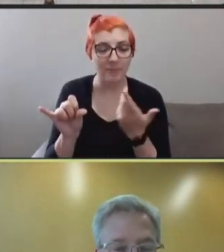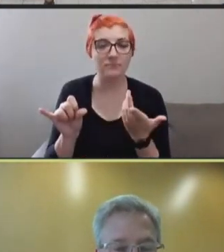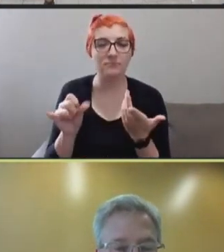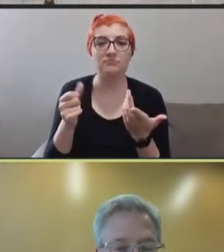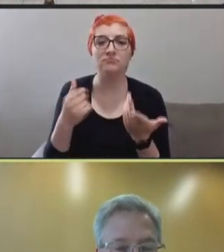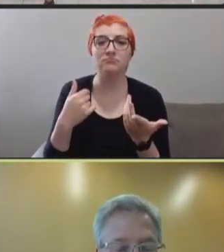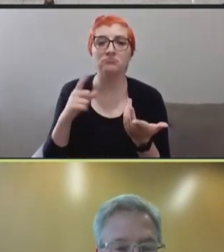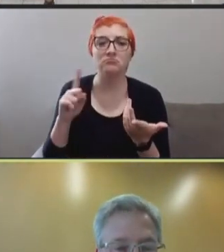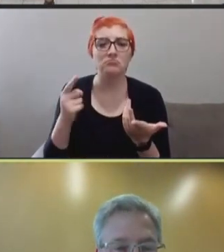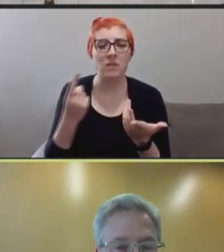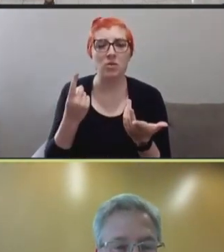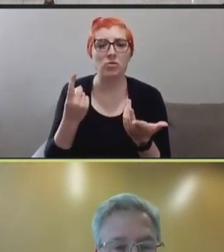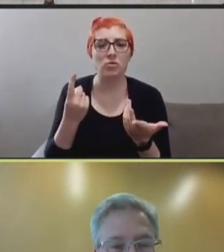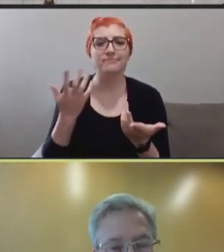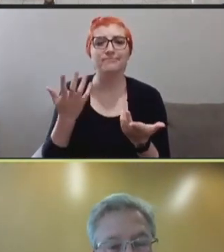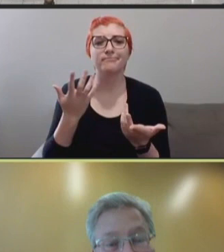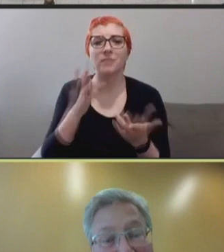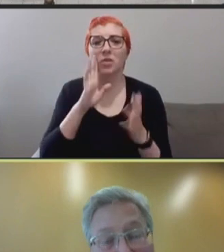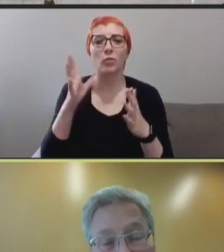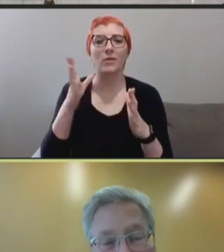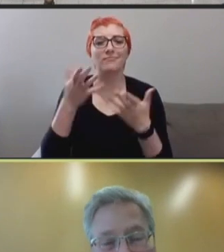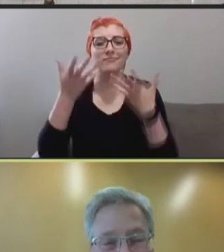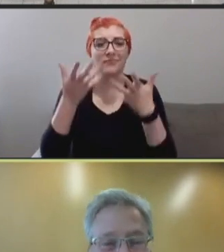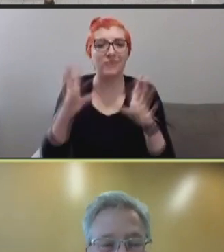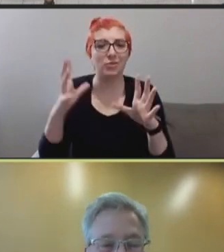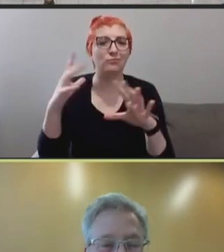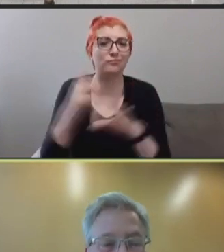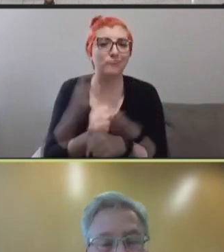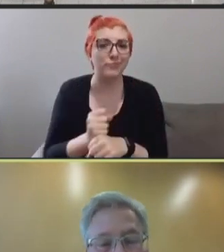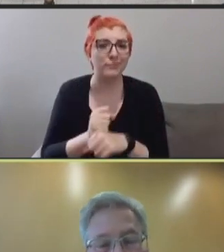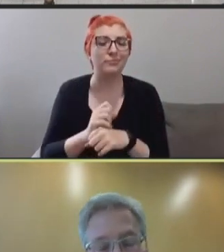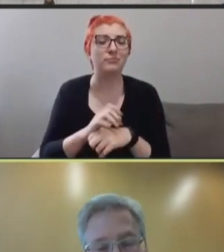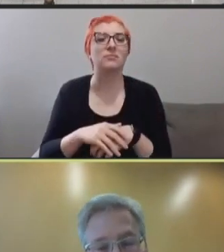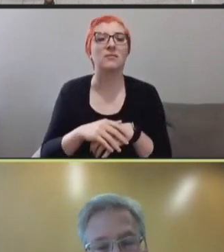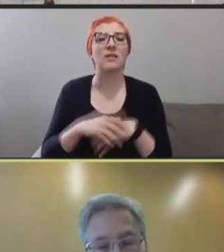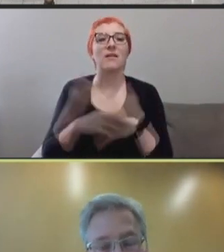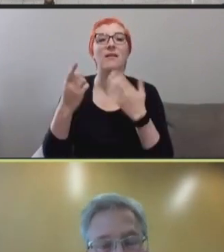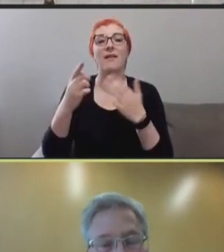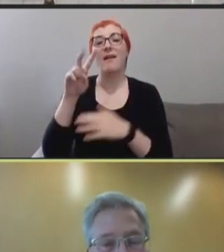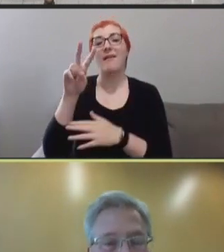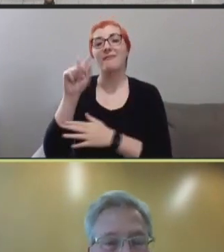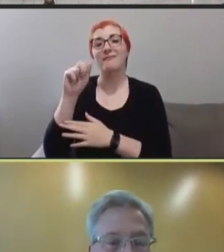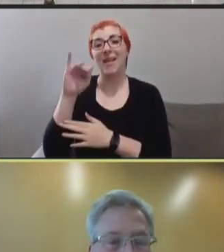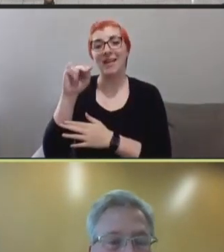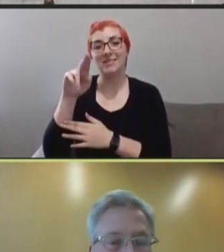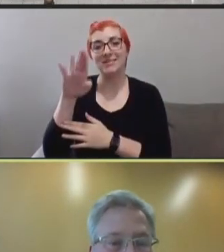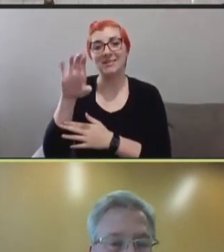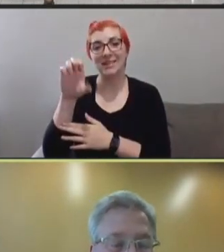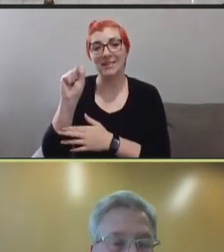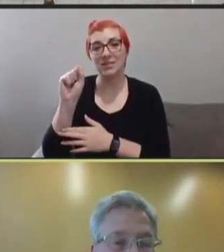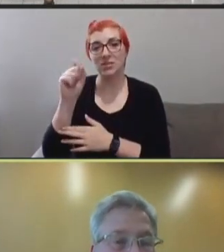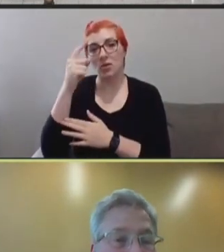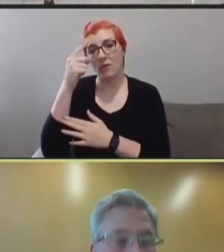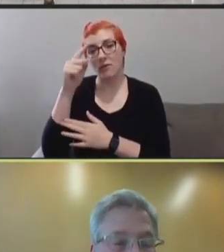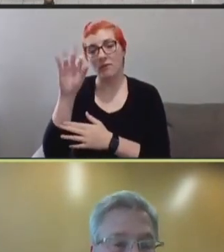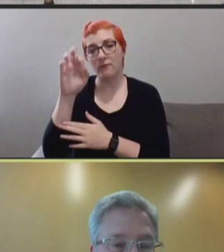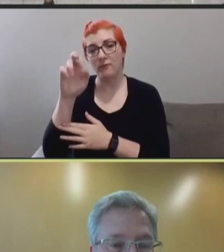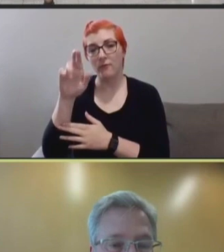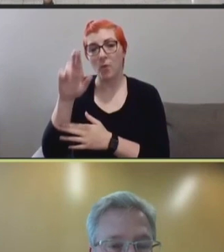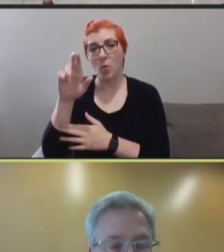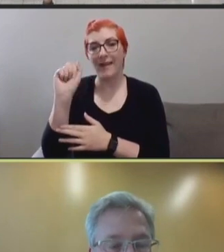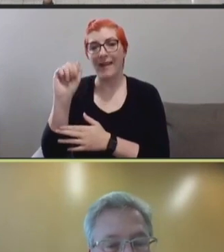I will conclude and again point you to the vaccinesforamr.org site that provides the